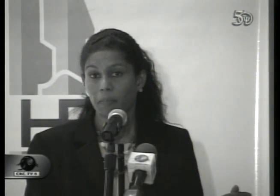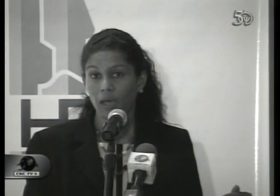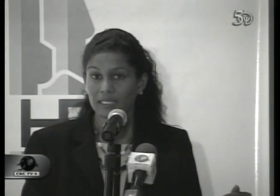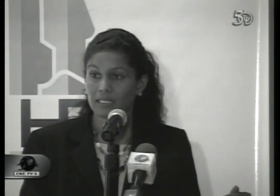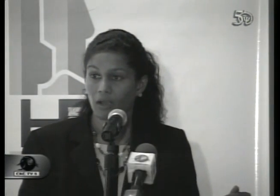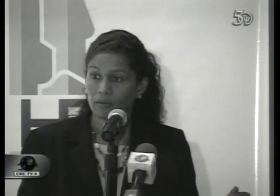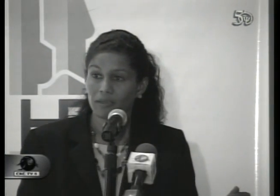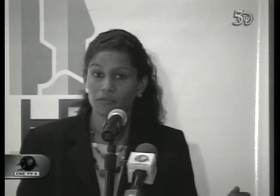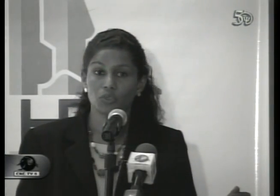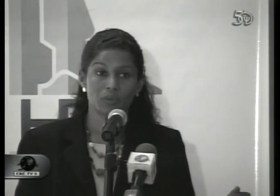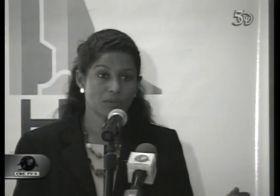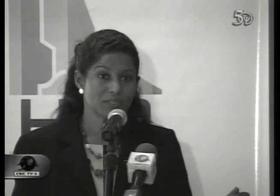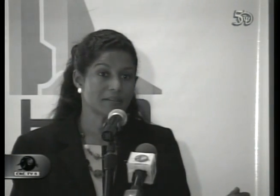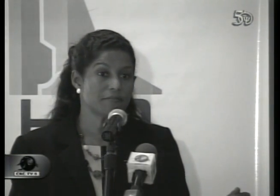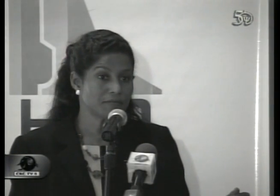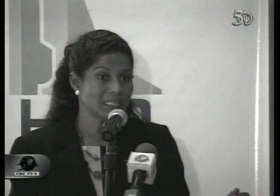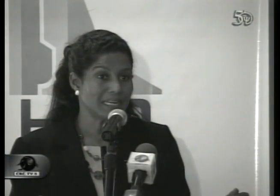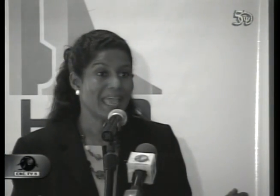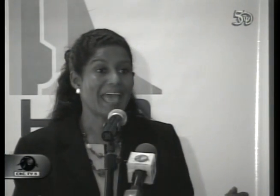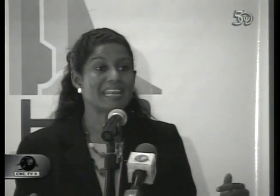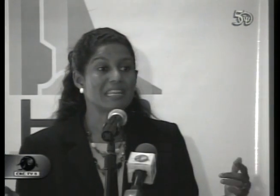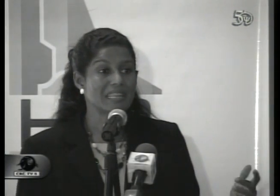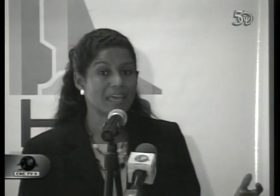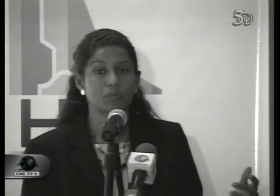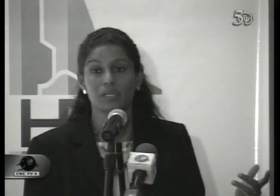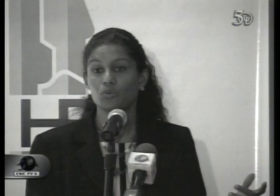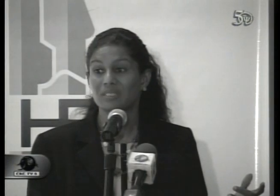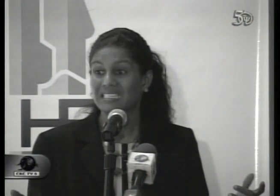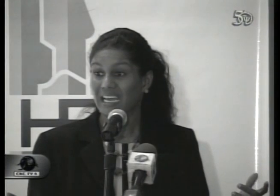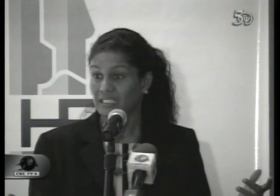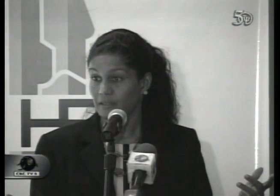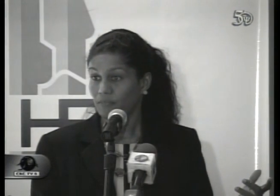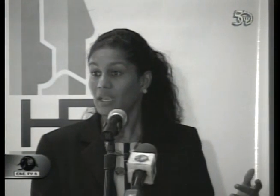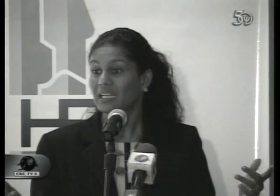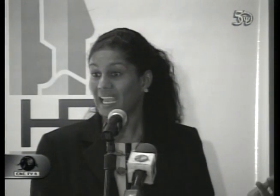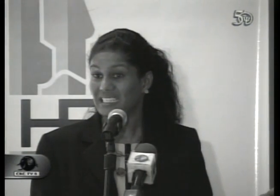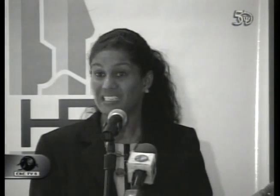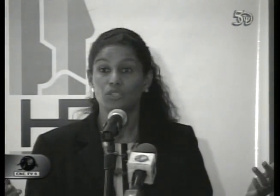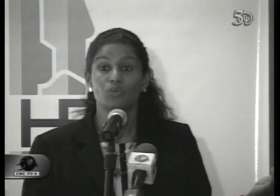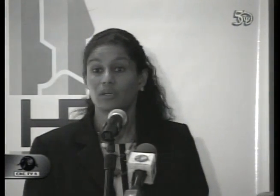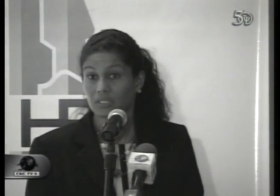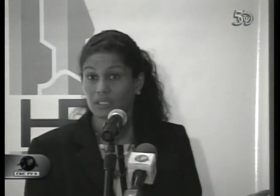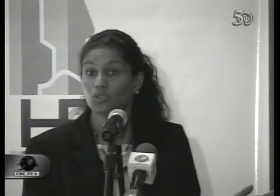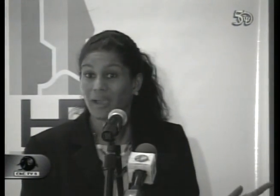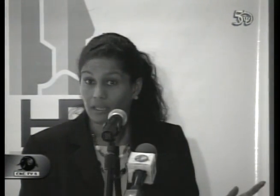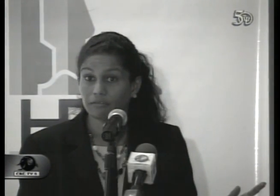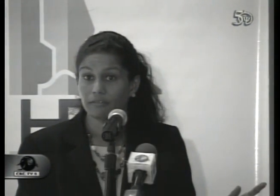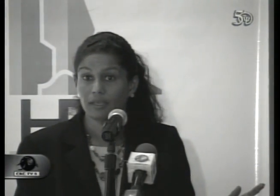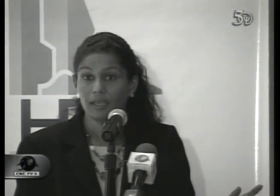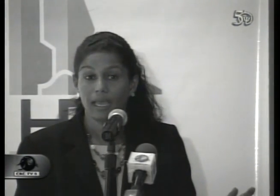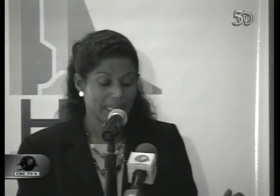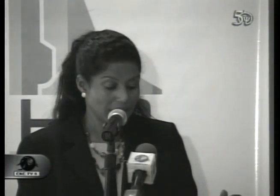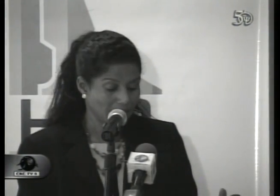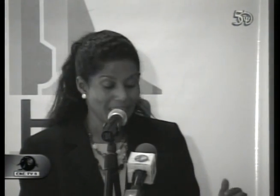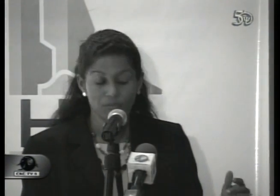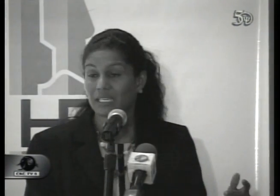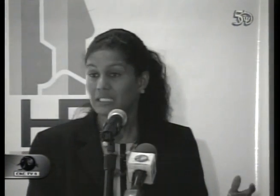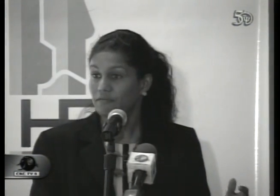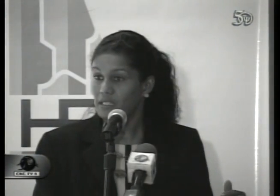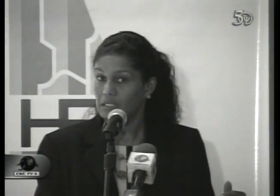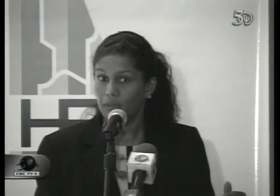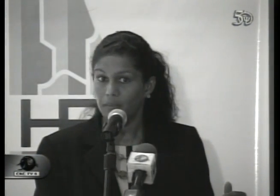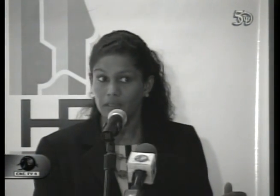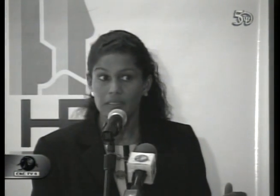may have a policy document for 2015, and in that we're using data collected in 2012. And that